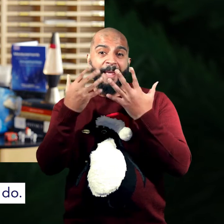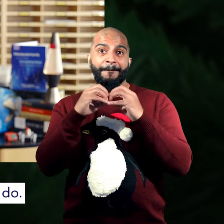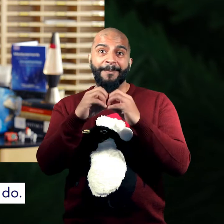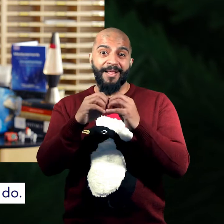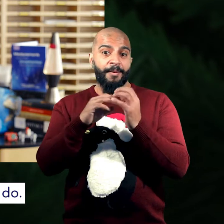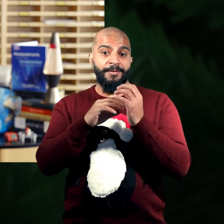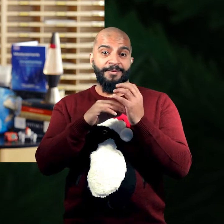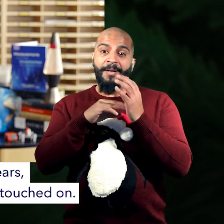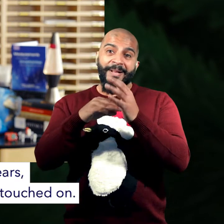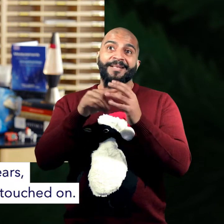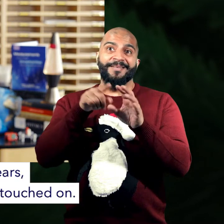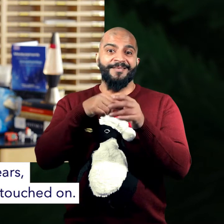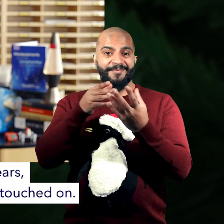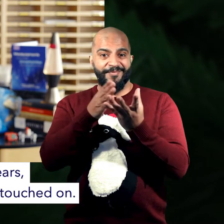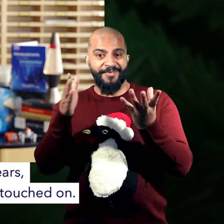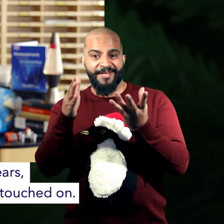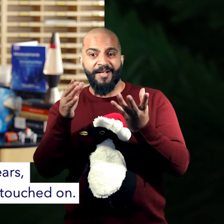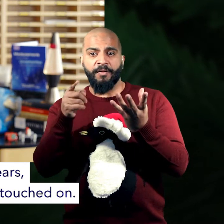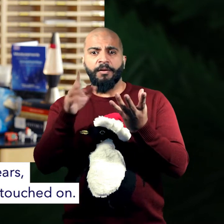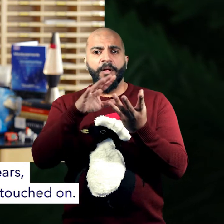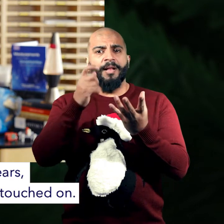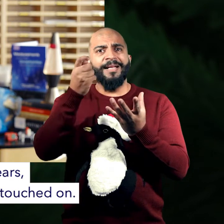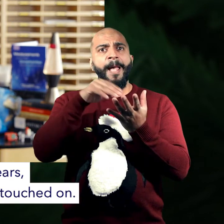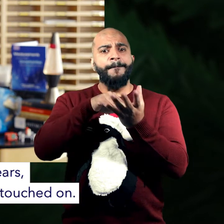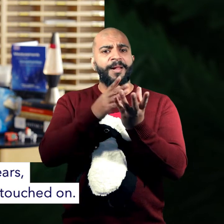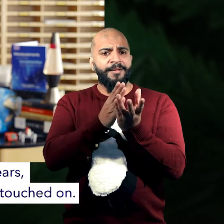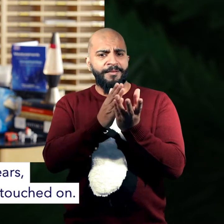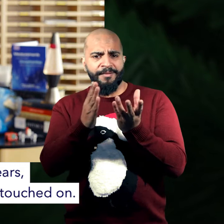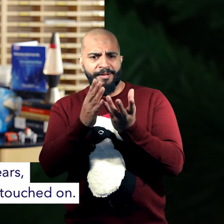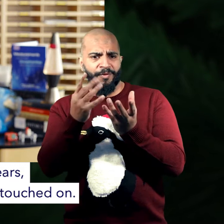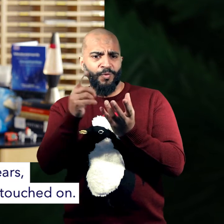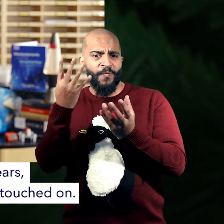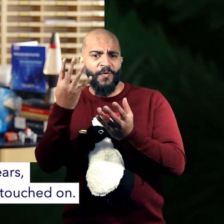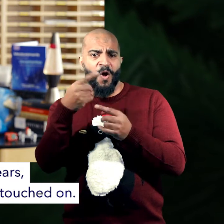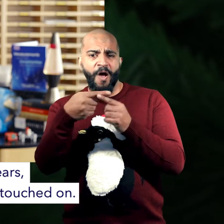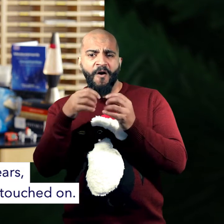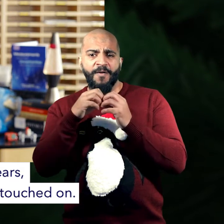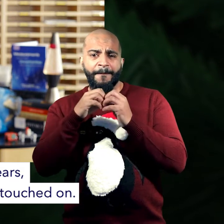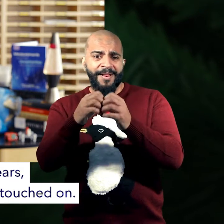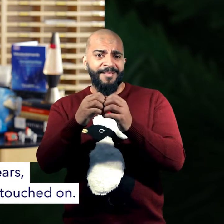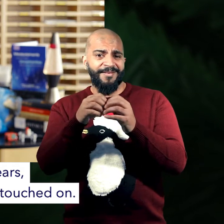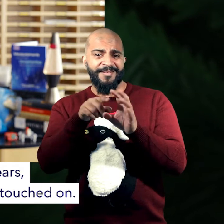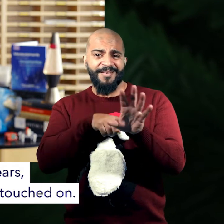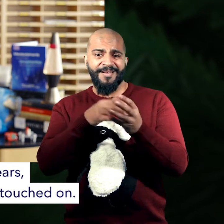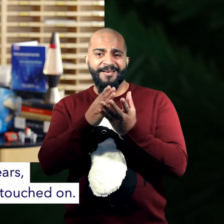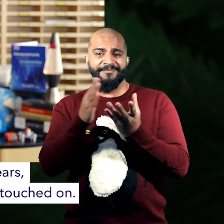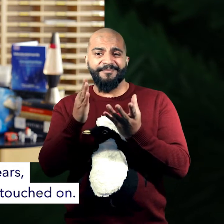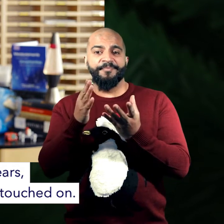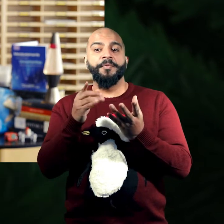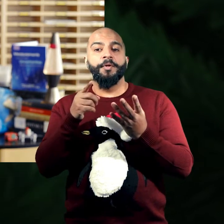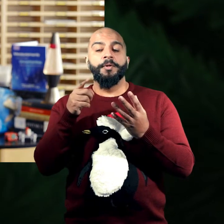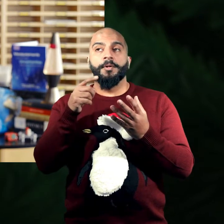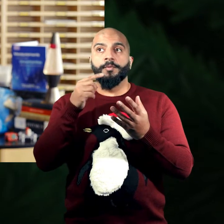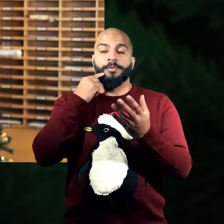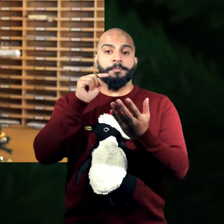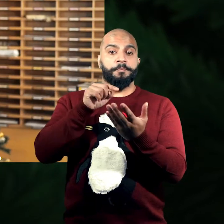is the stuff that I do. And then there's all this stuff from 10 million years to 4.5 billion years that I've only just briefly touched